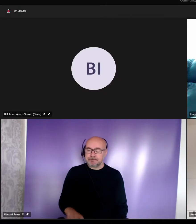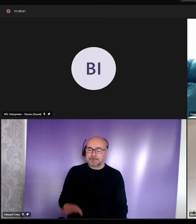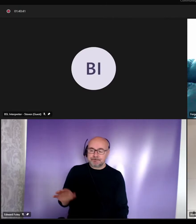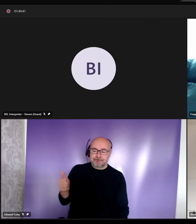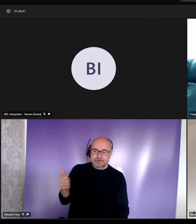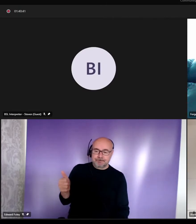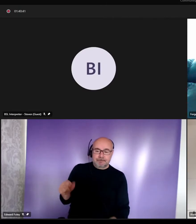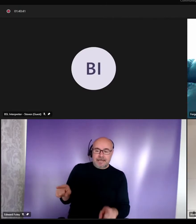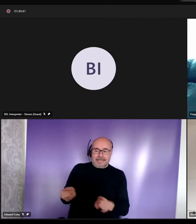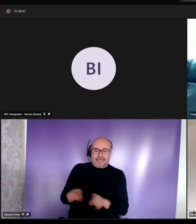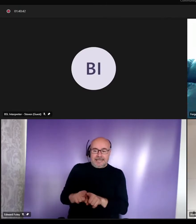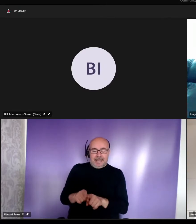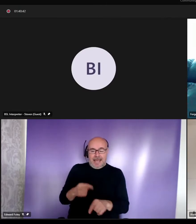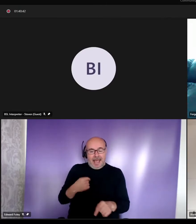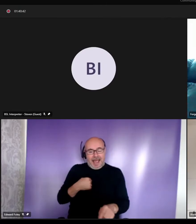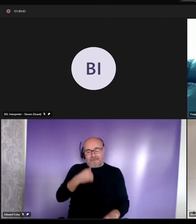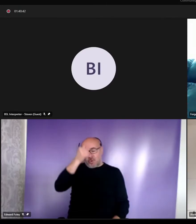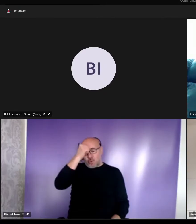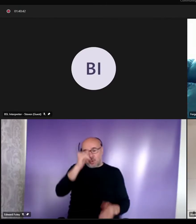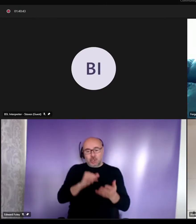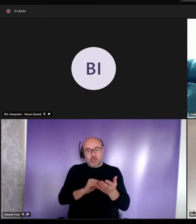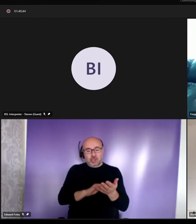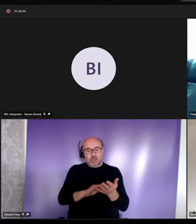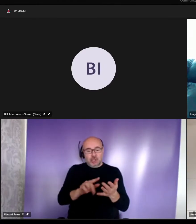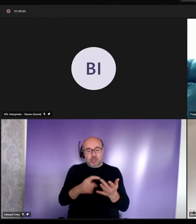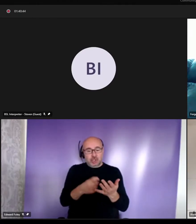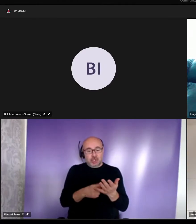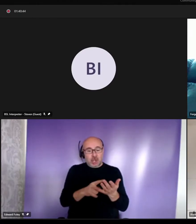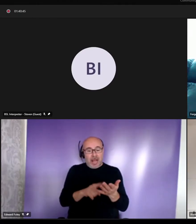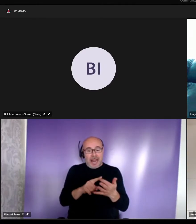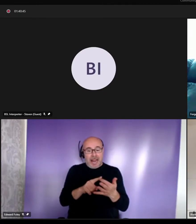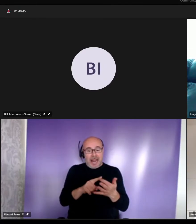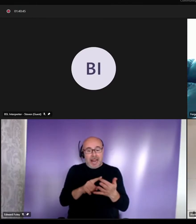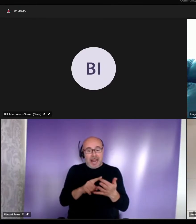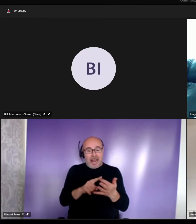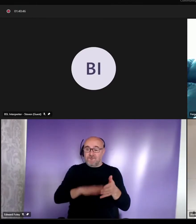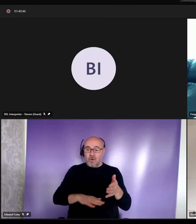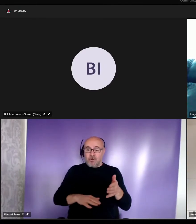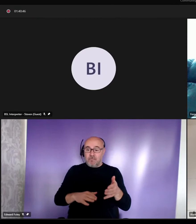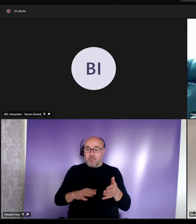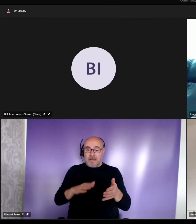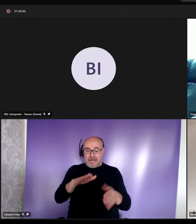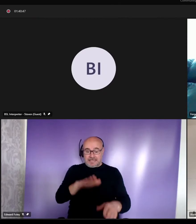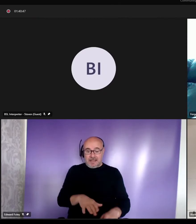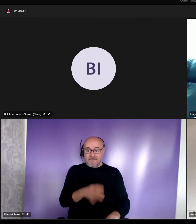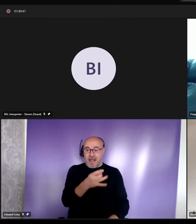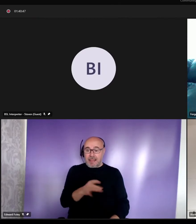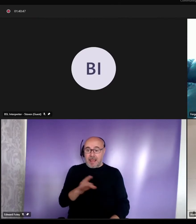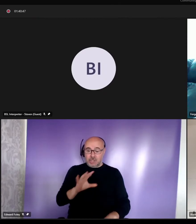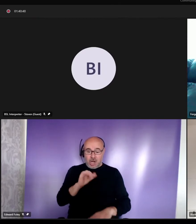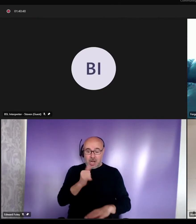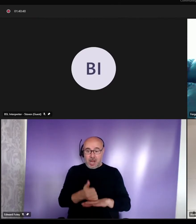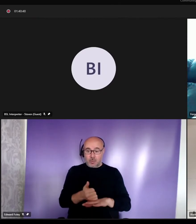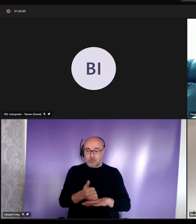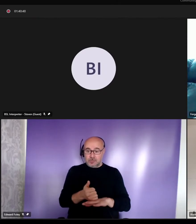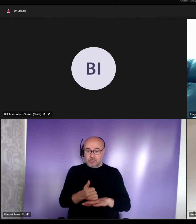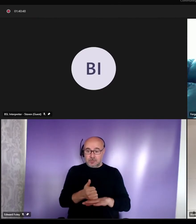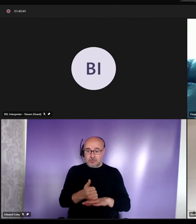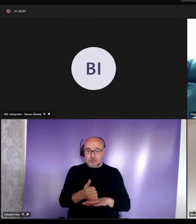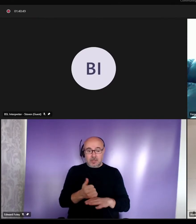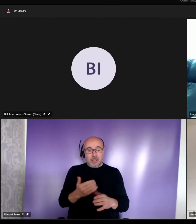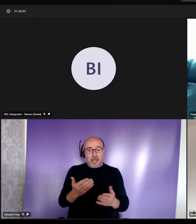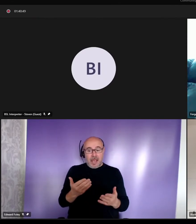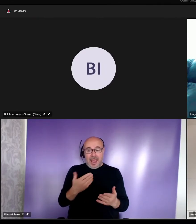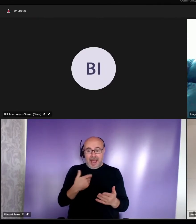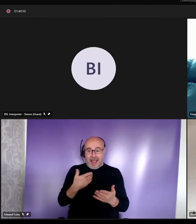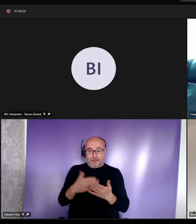I've known Shirley since South Lanarkshire Council was created, and I spoke to her before she left, and I wish her all the